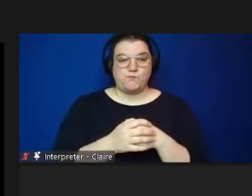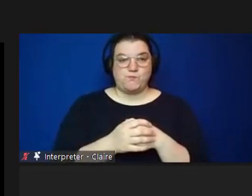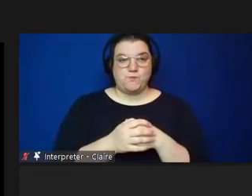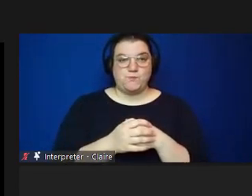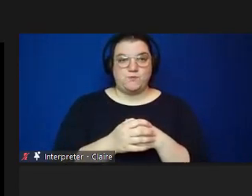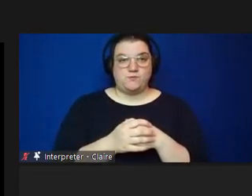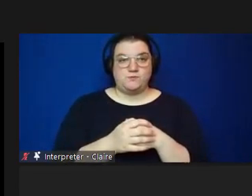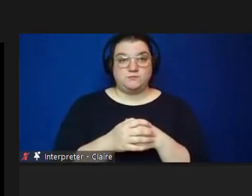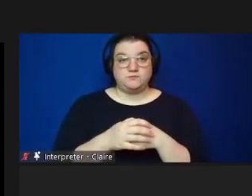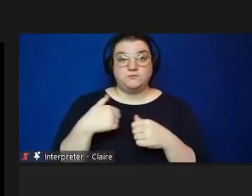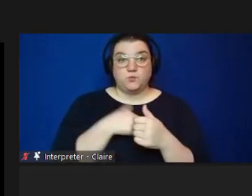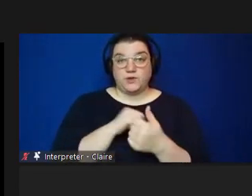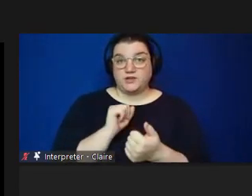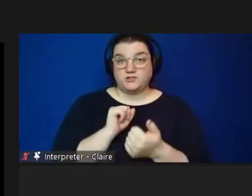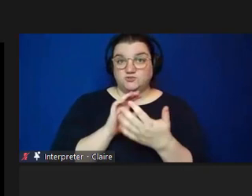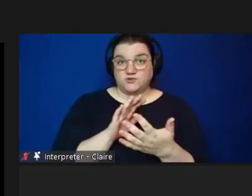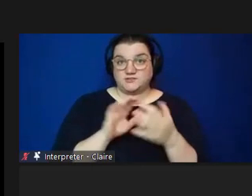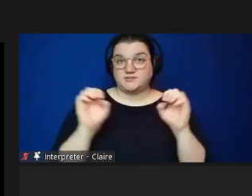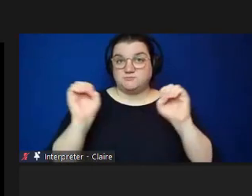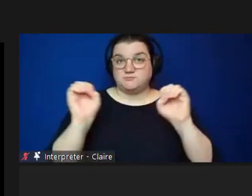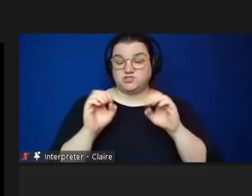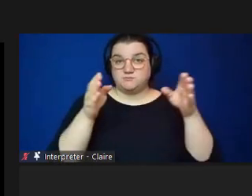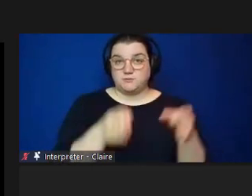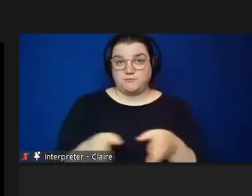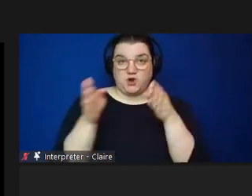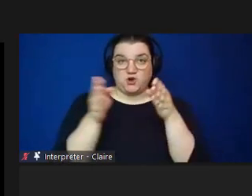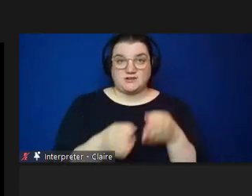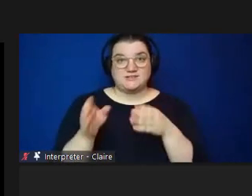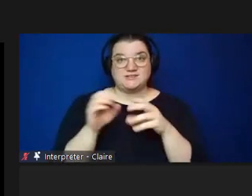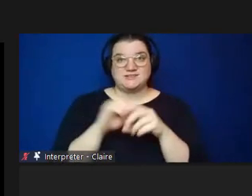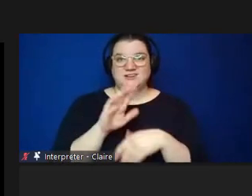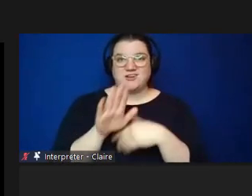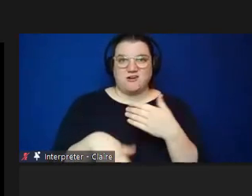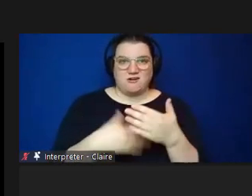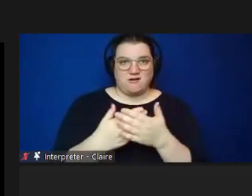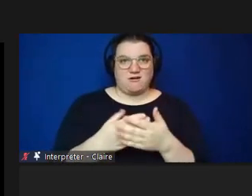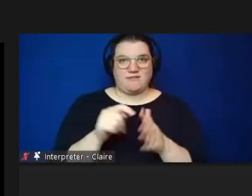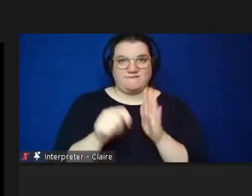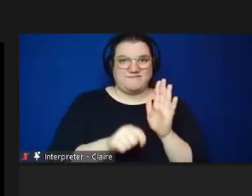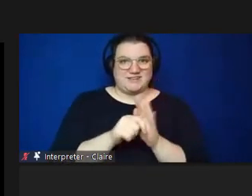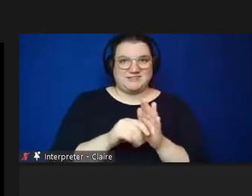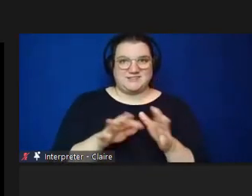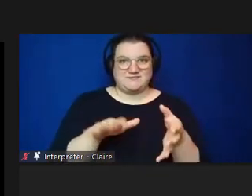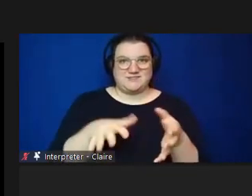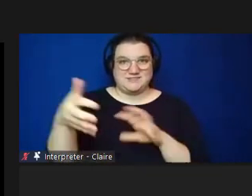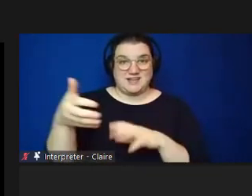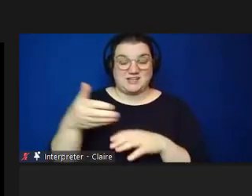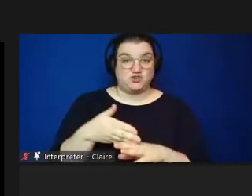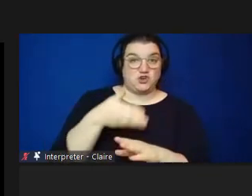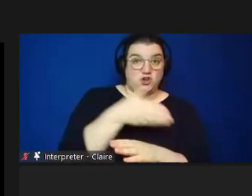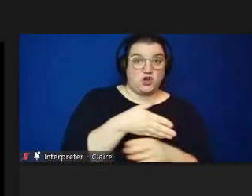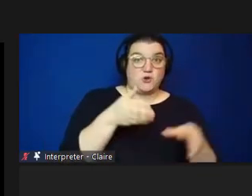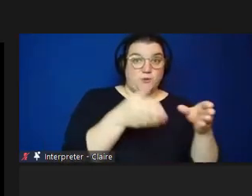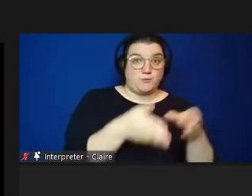address emergency preparedness in all phases of disaster, whether it's preparedness,